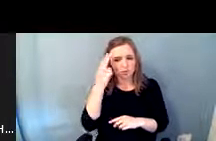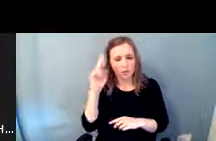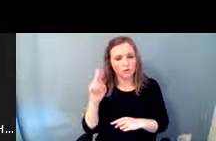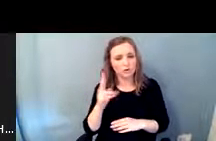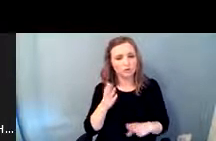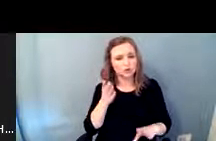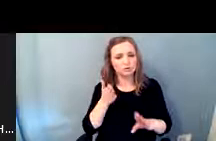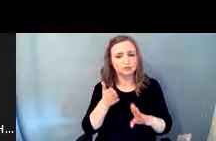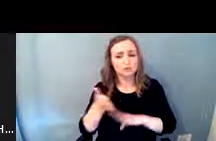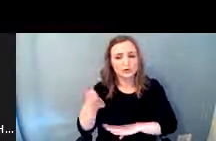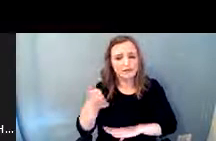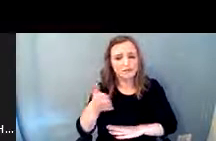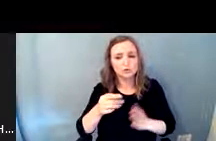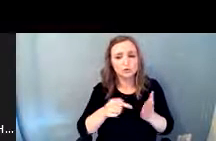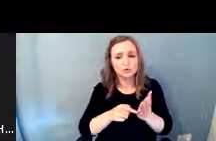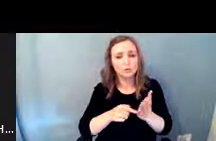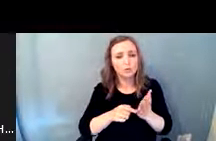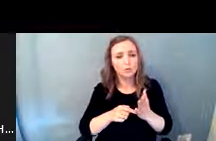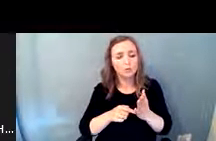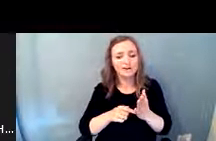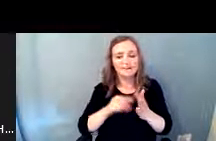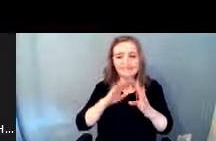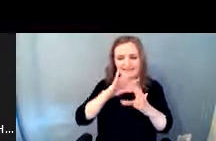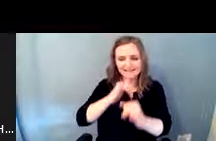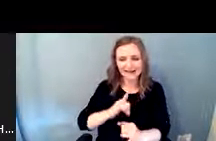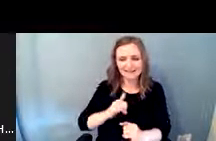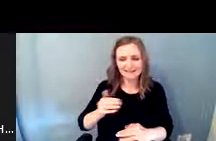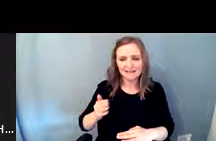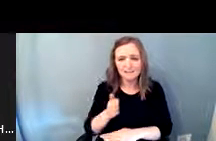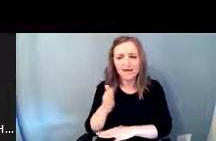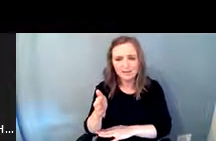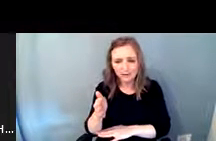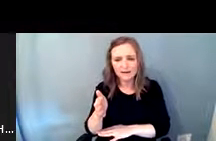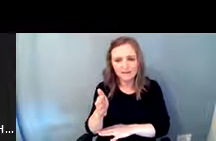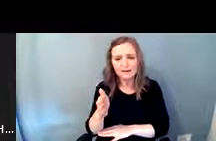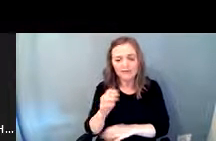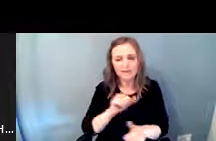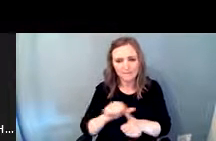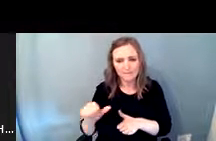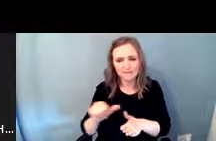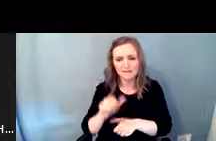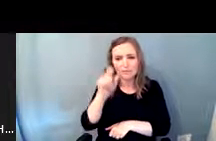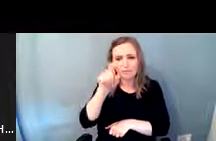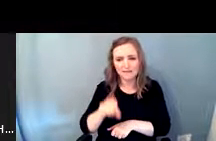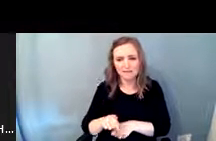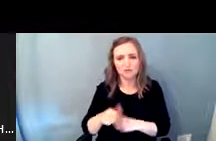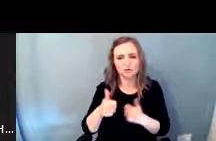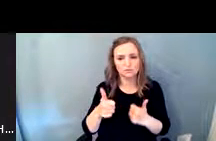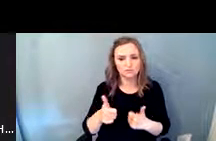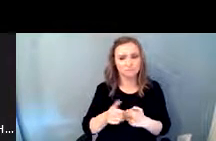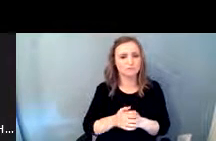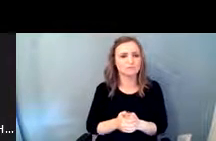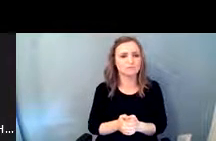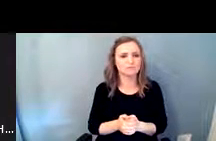been developed or are being developed as we speak. Next slide, please, Chloe.